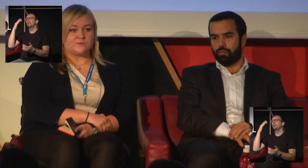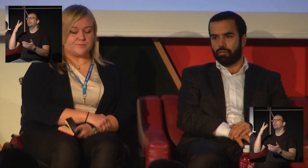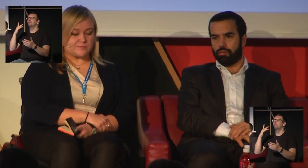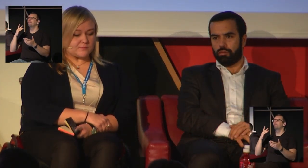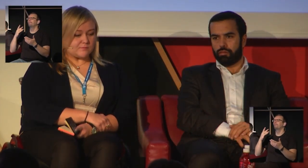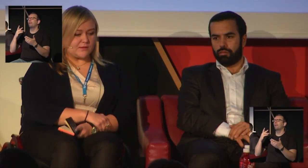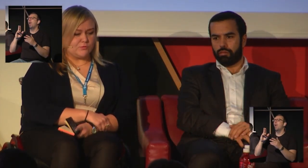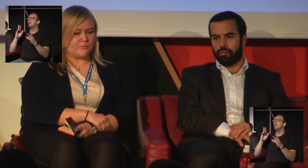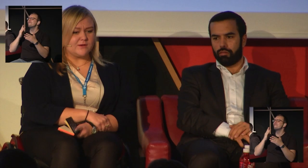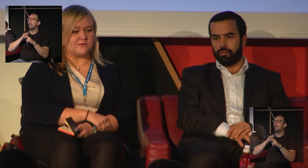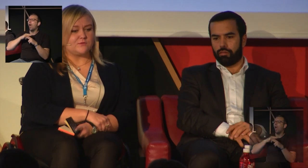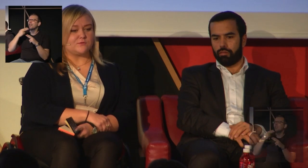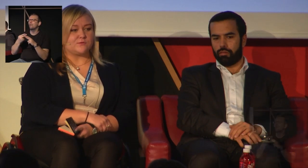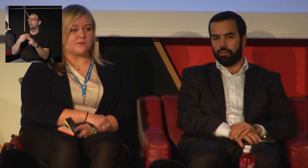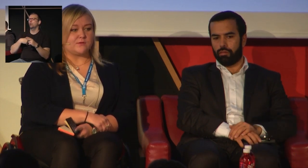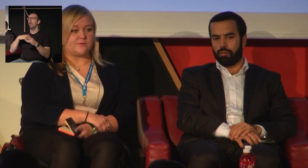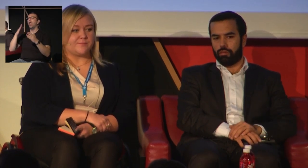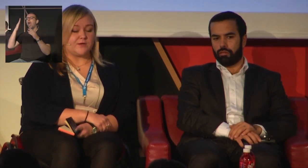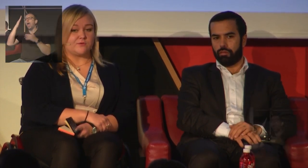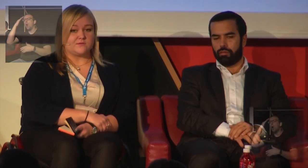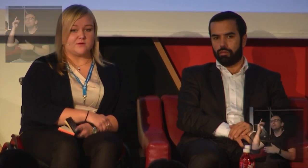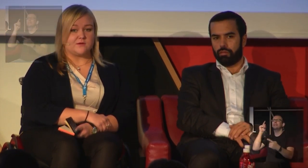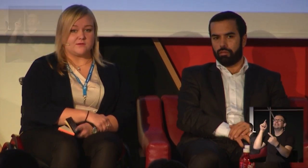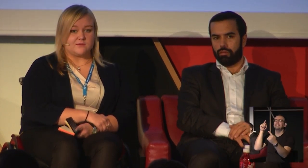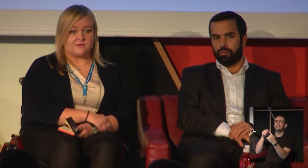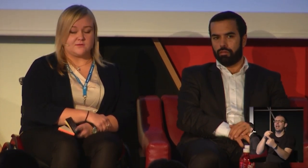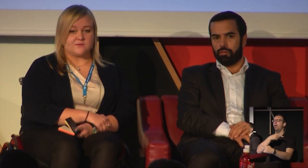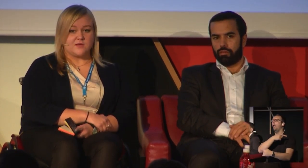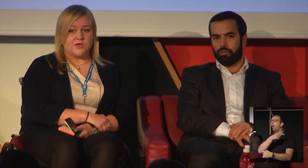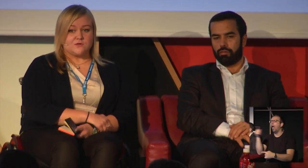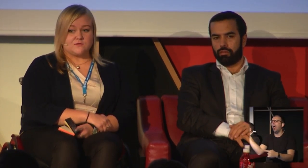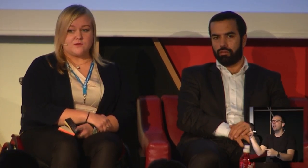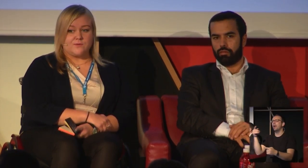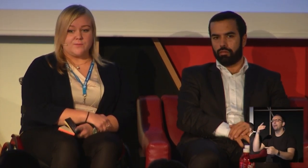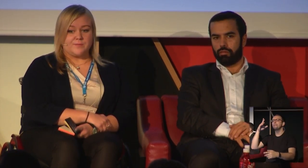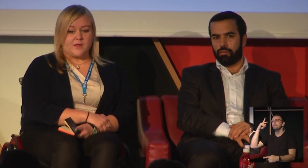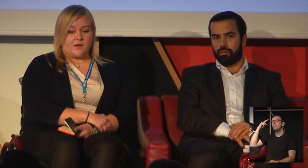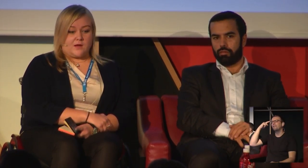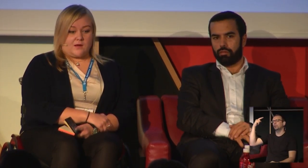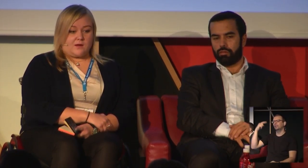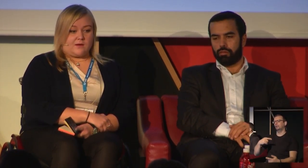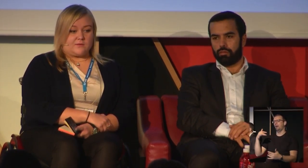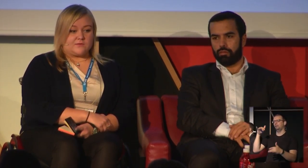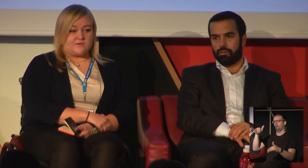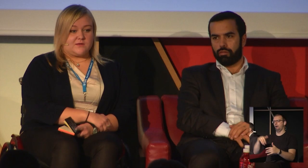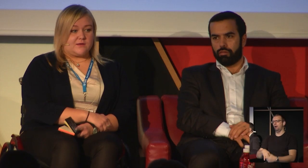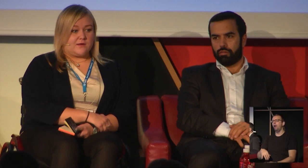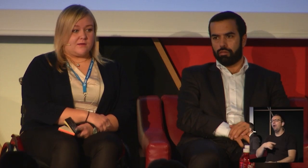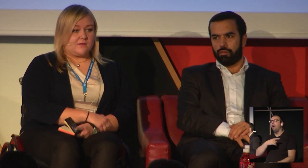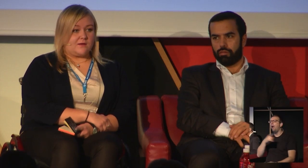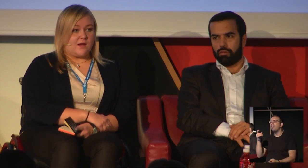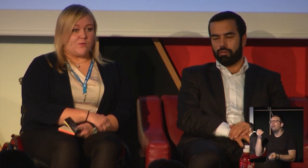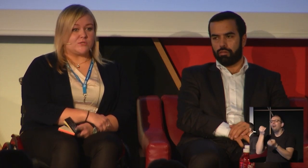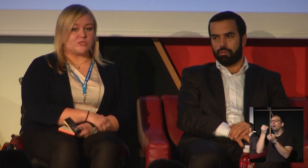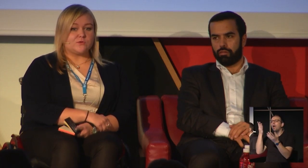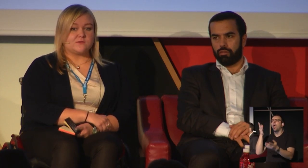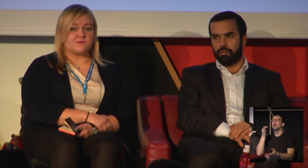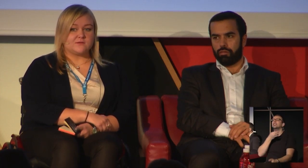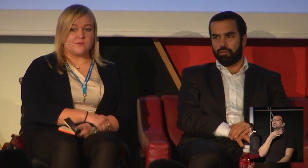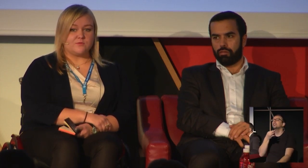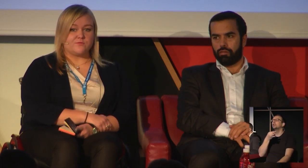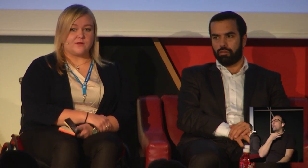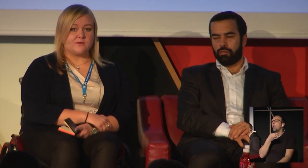to, it'll bring it to increasing attendance. So on the CNN, I was shown